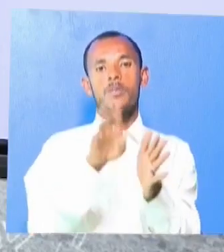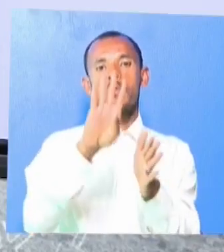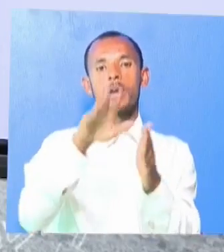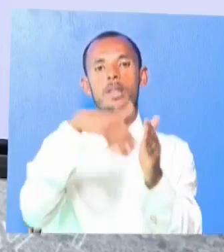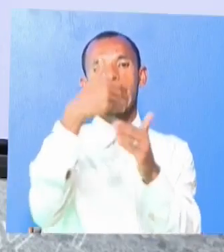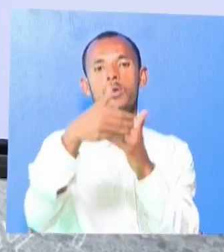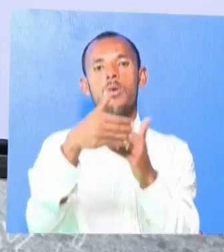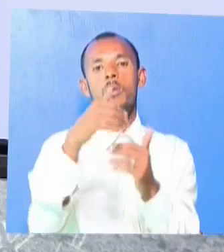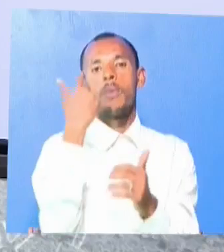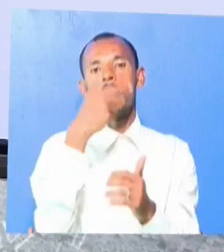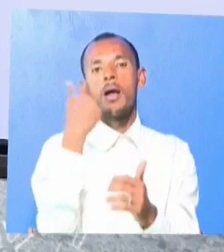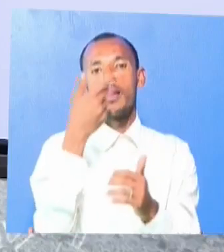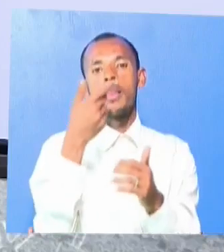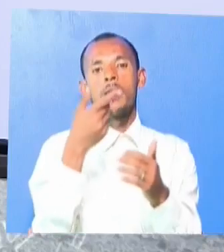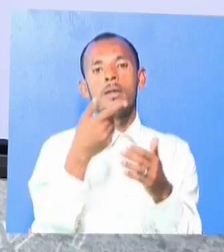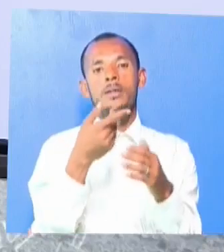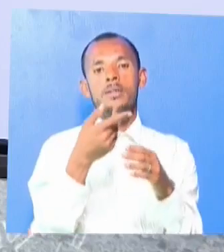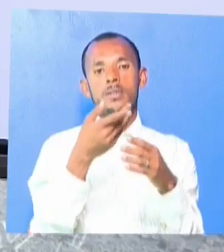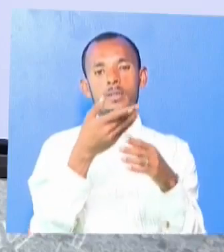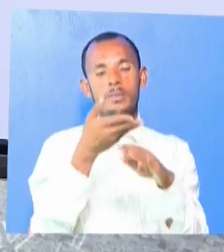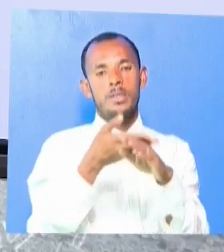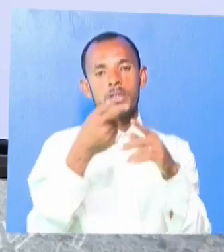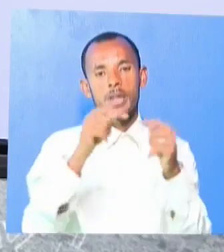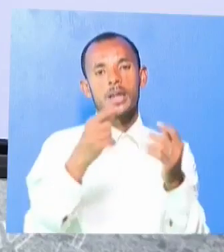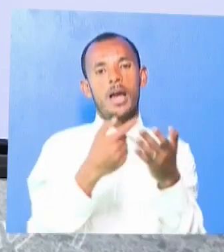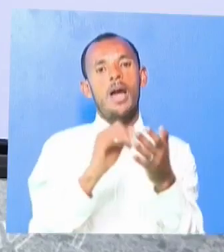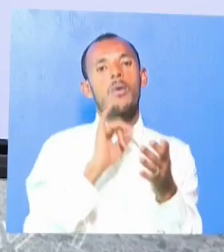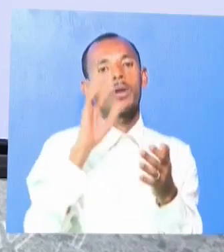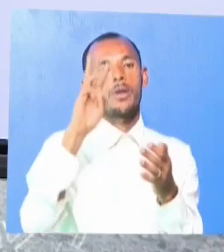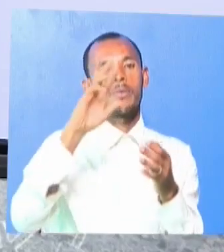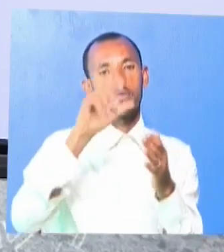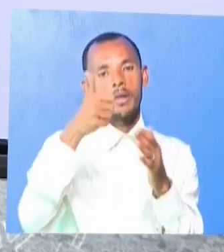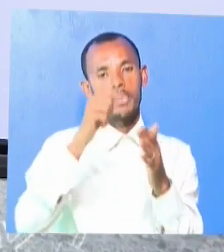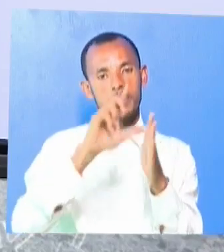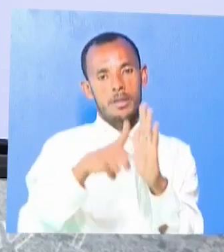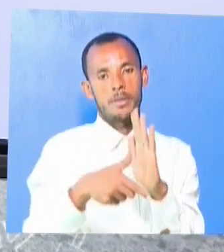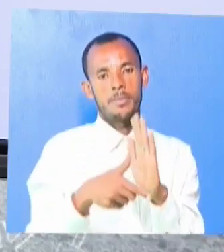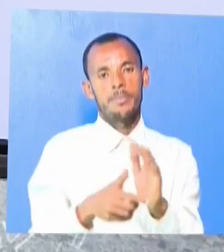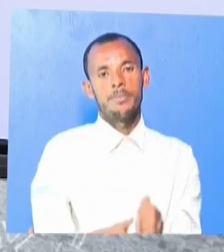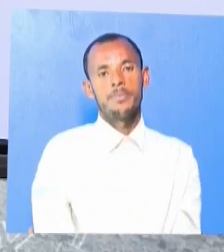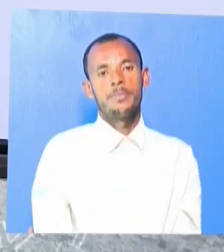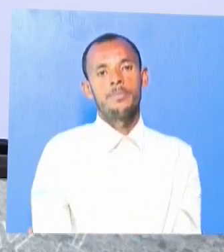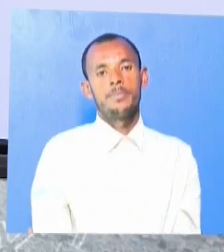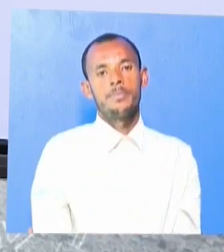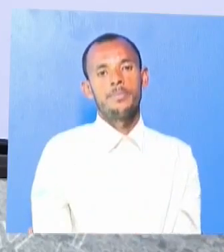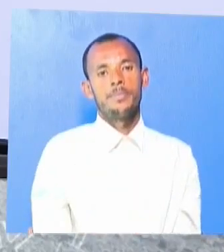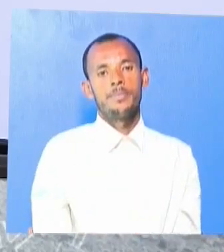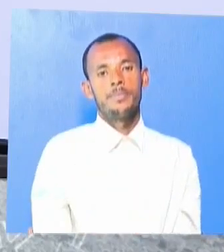4? Please try this question. I'll give you 10 seconds.